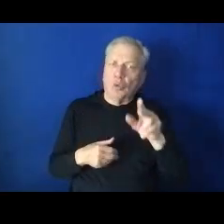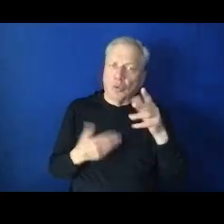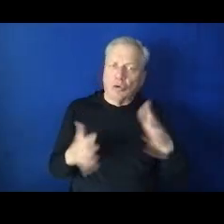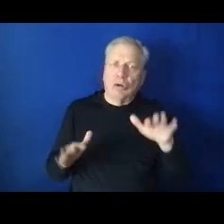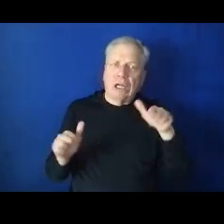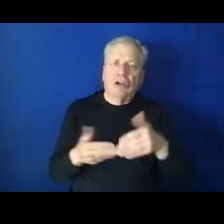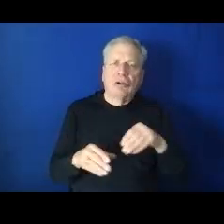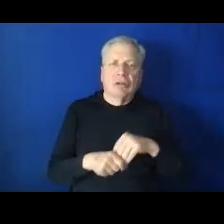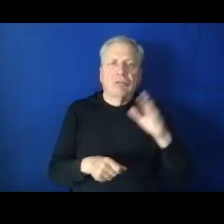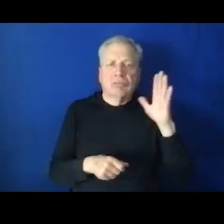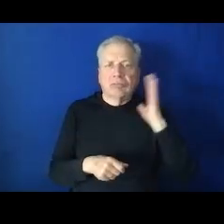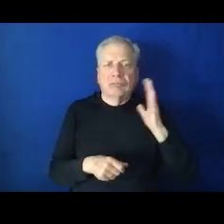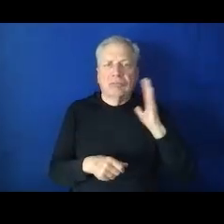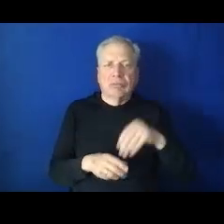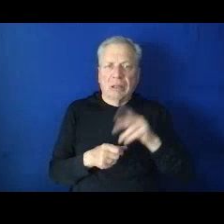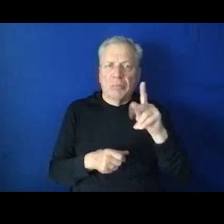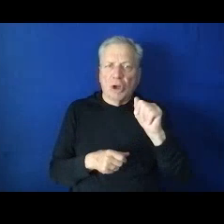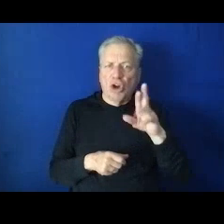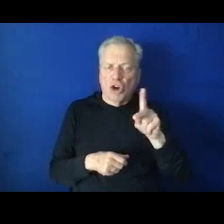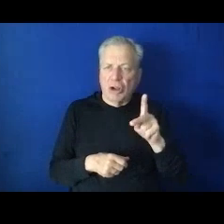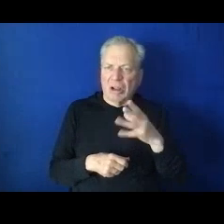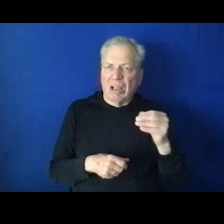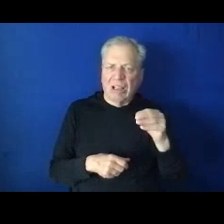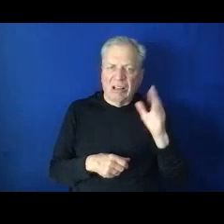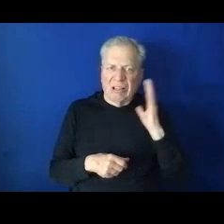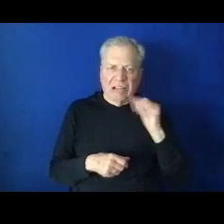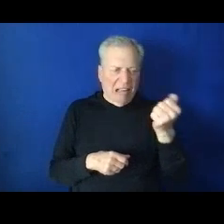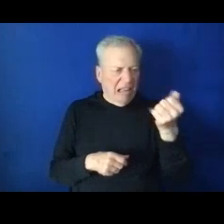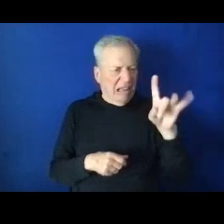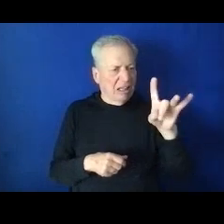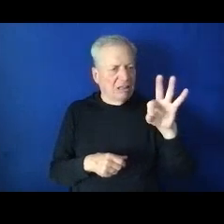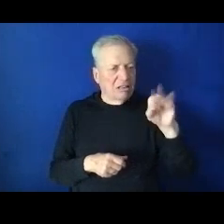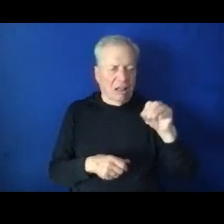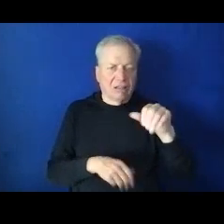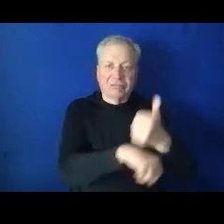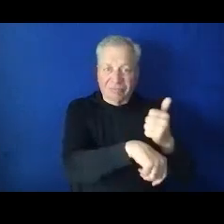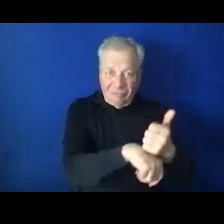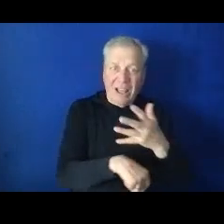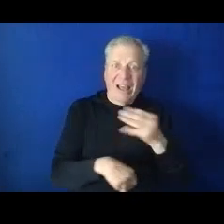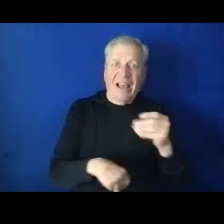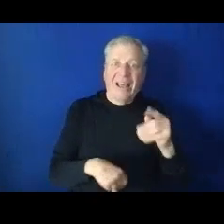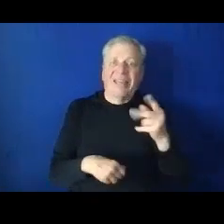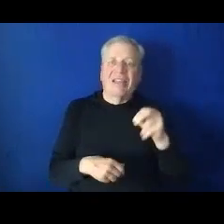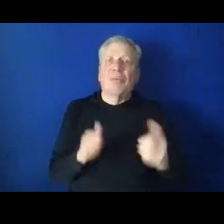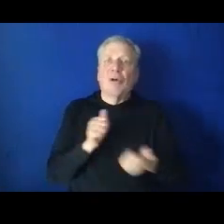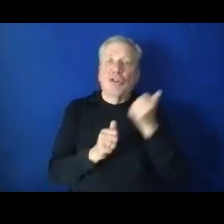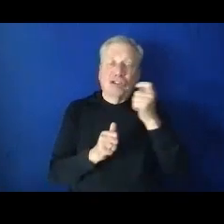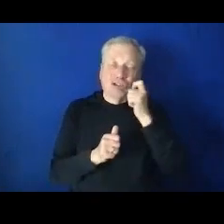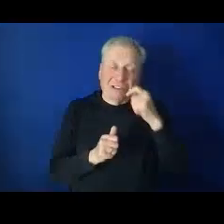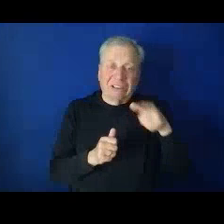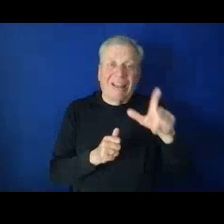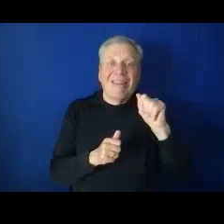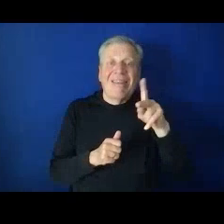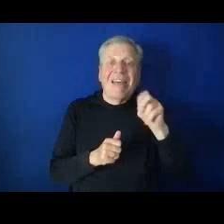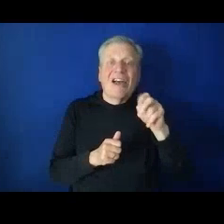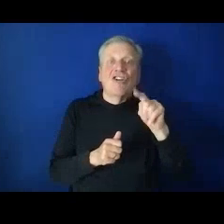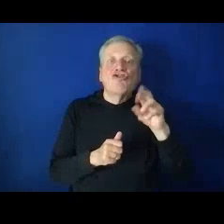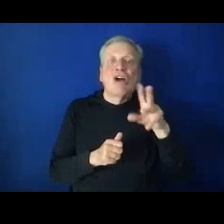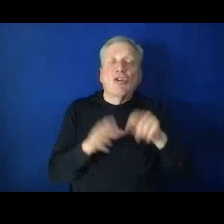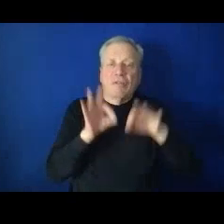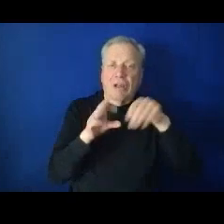and stocked in the park beginning as early as 1890. And then most recently, lake trout were discovered in Yellowstone Lake